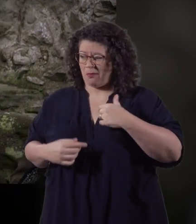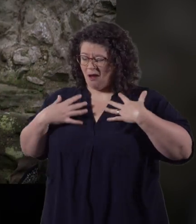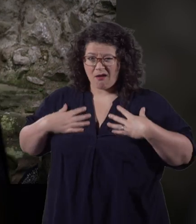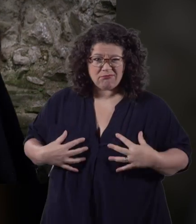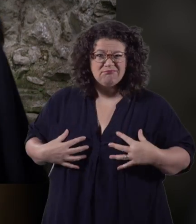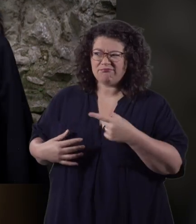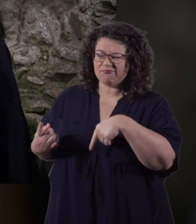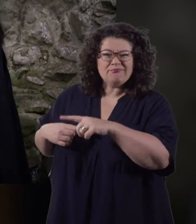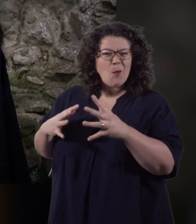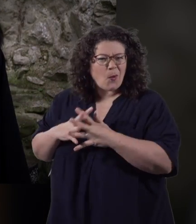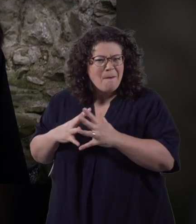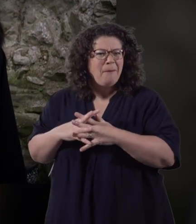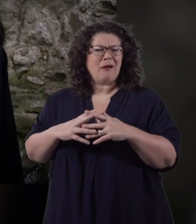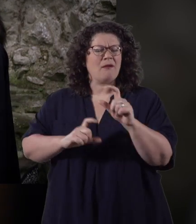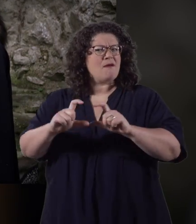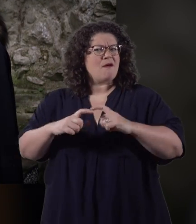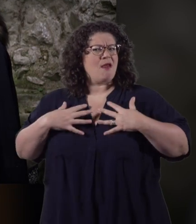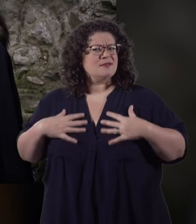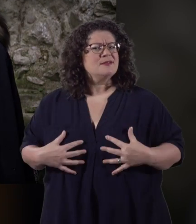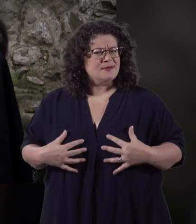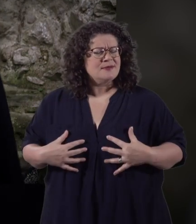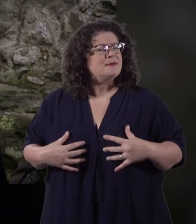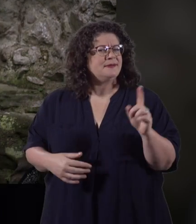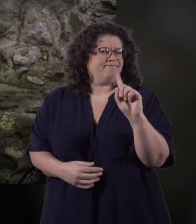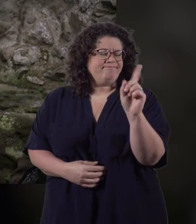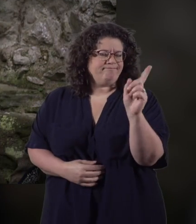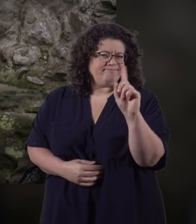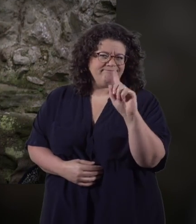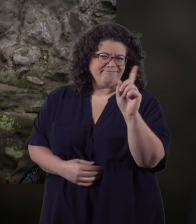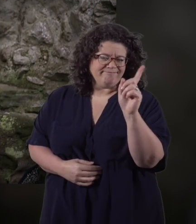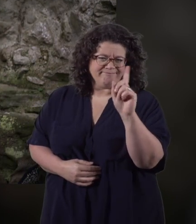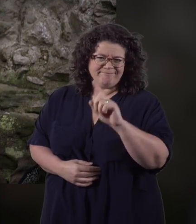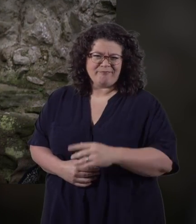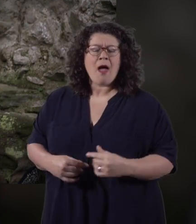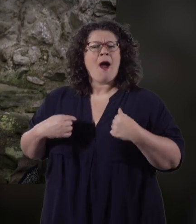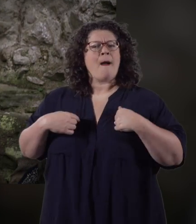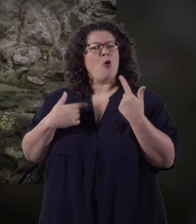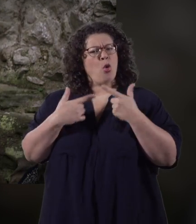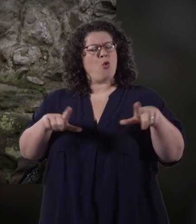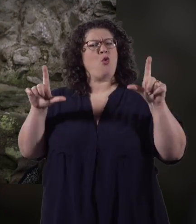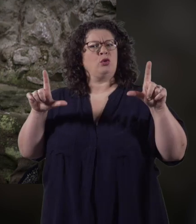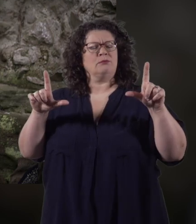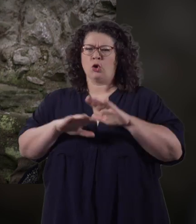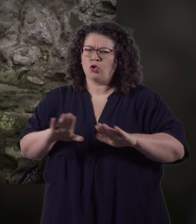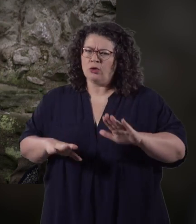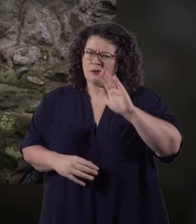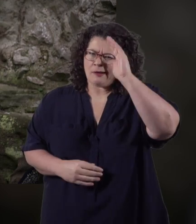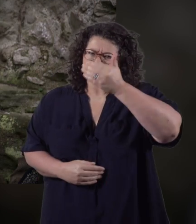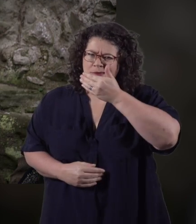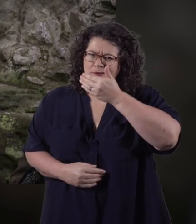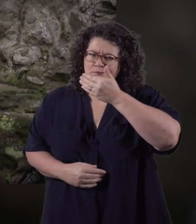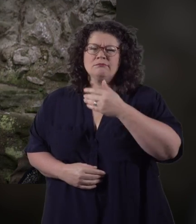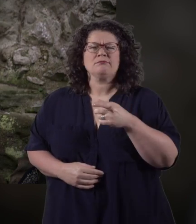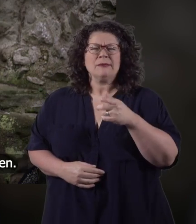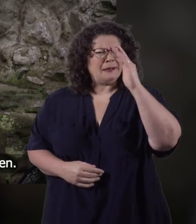armor, my weapons, my heraldic colors, but that is not so. I am a lord, but not a